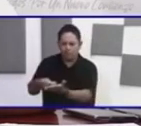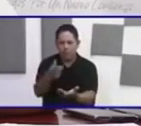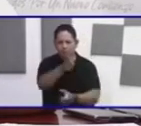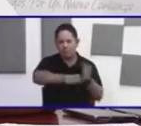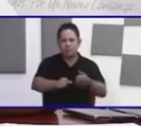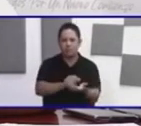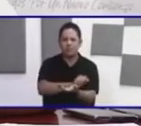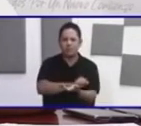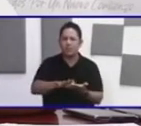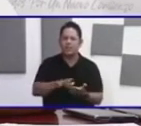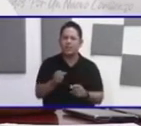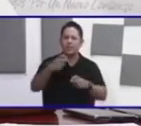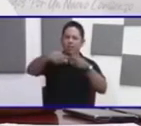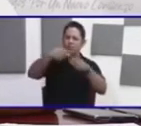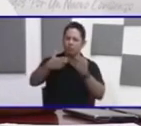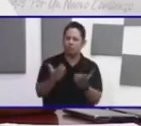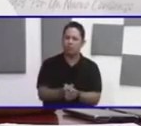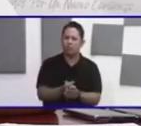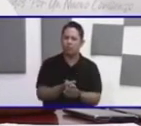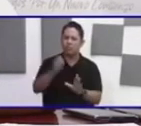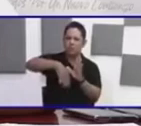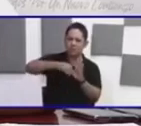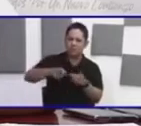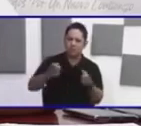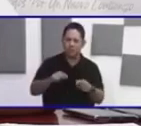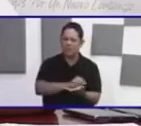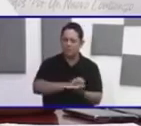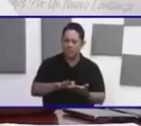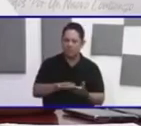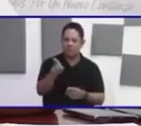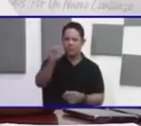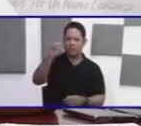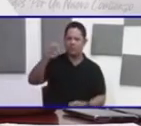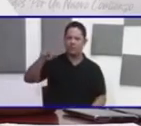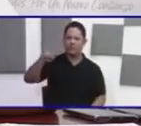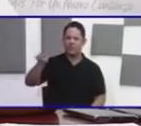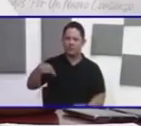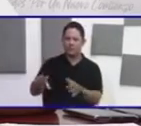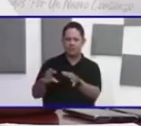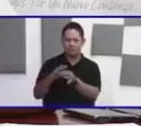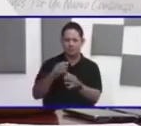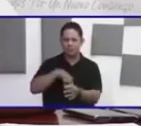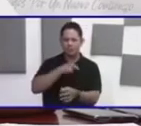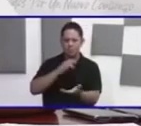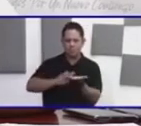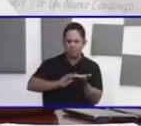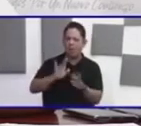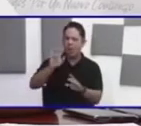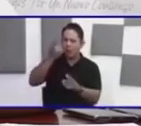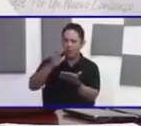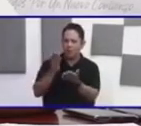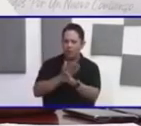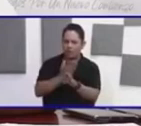public services. We have the inconvenience that Sopesa when commit a mistake, but we don't fix up that problem, and we're